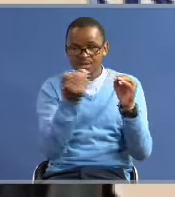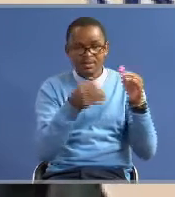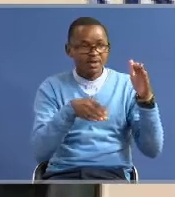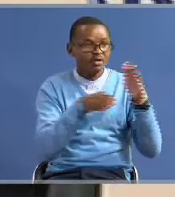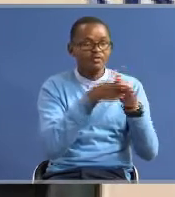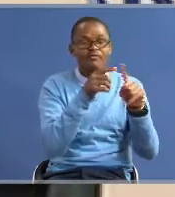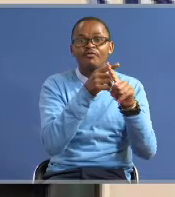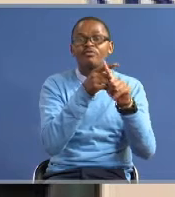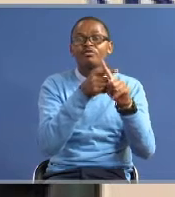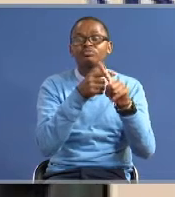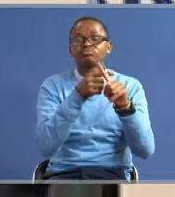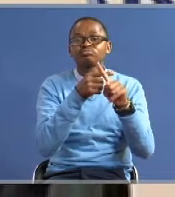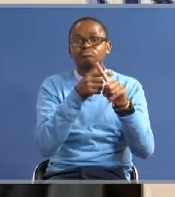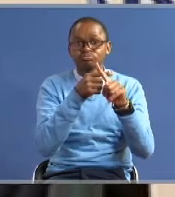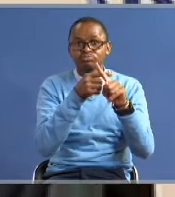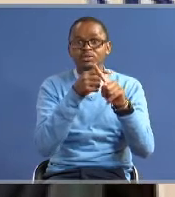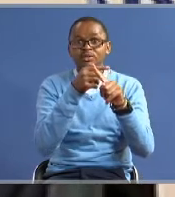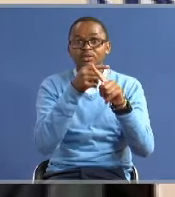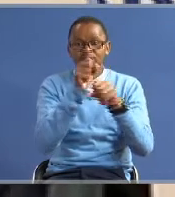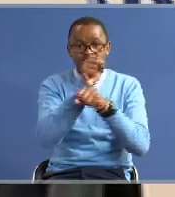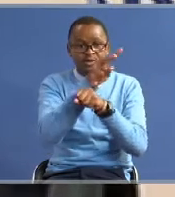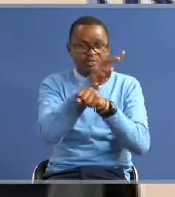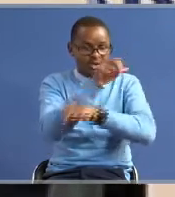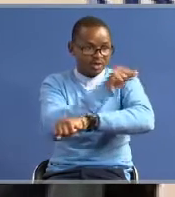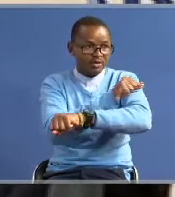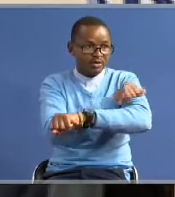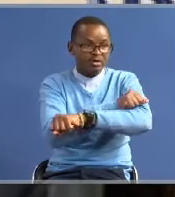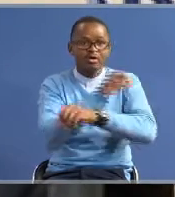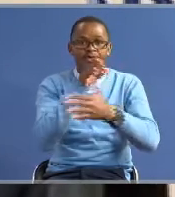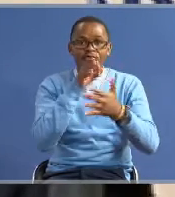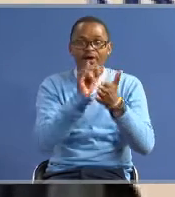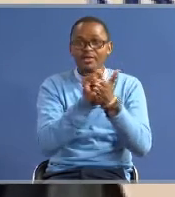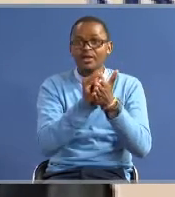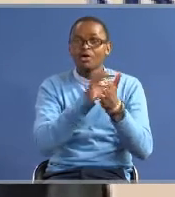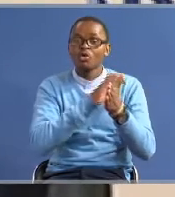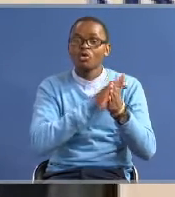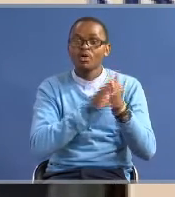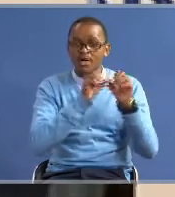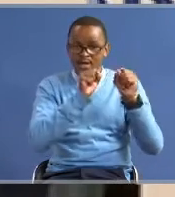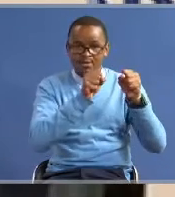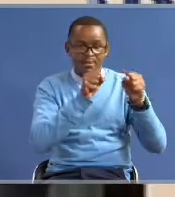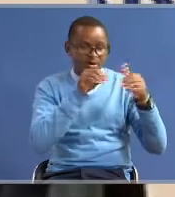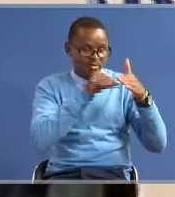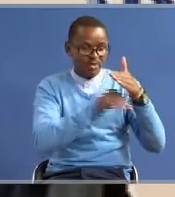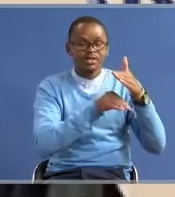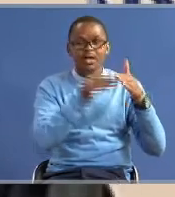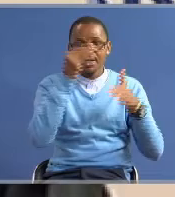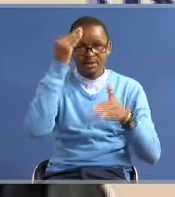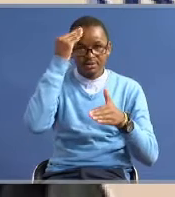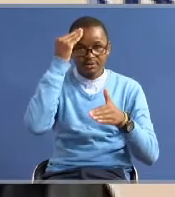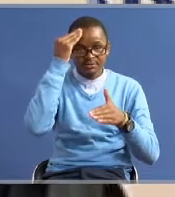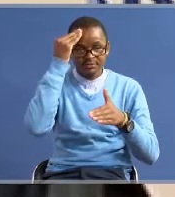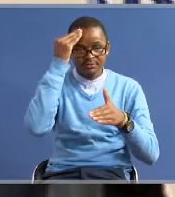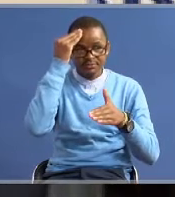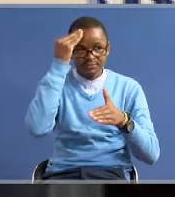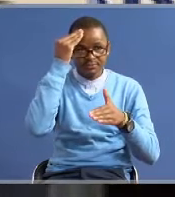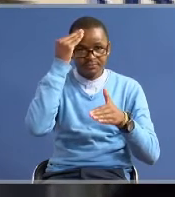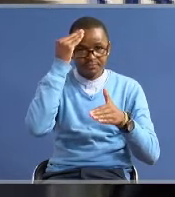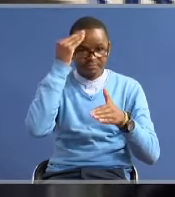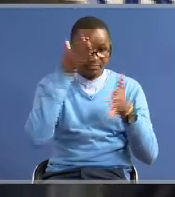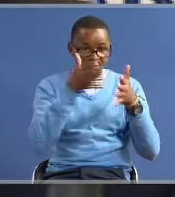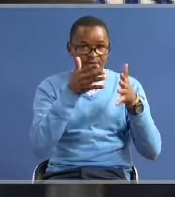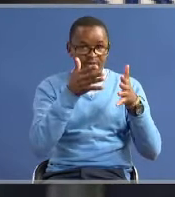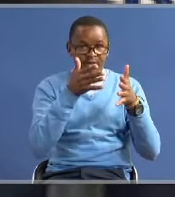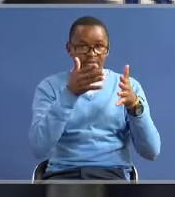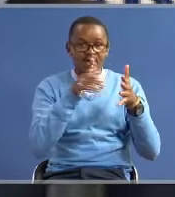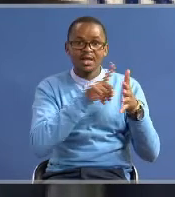secondary education owing to factors removed from their own ability to access education. In this